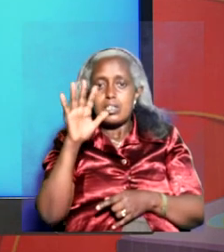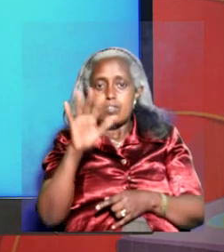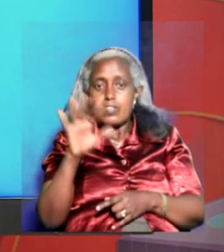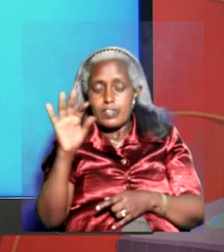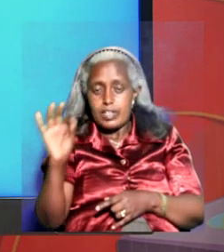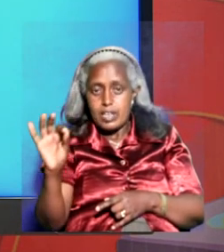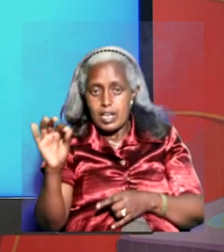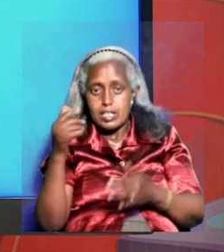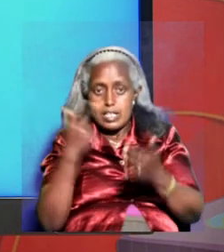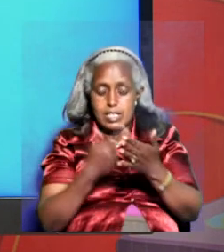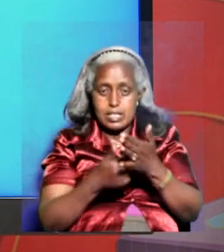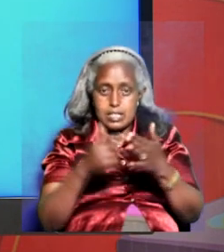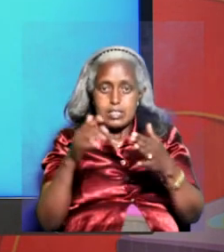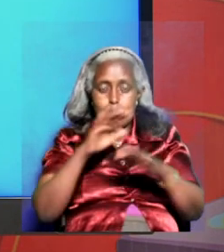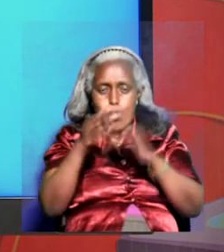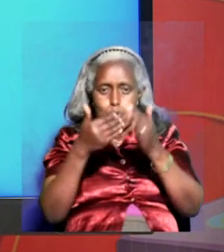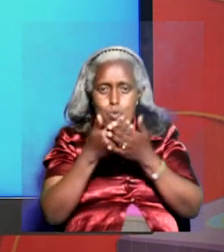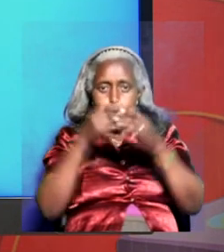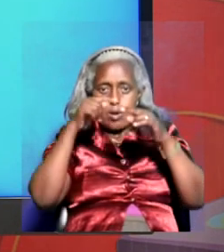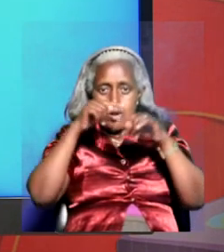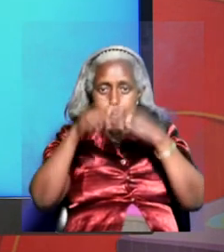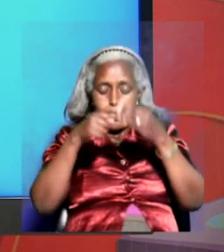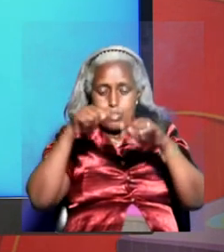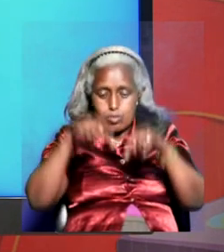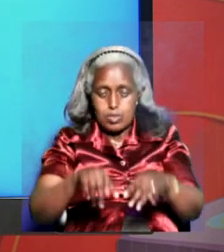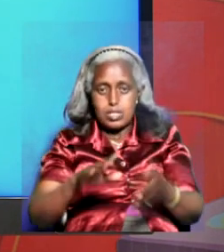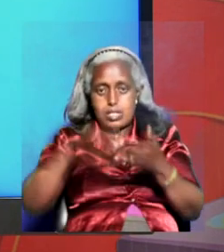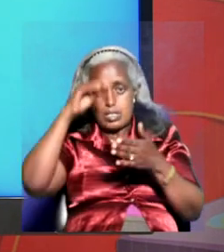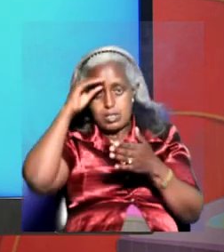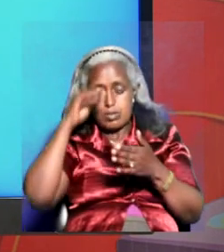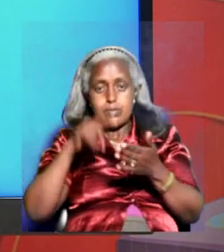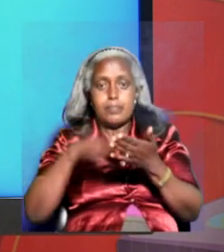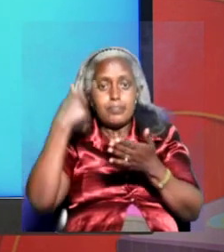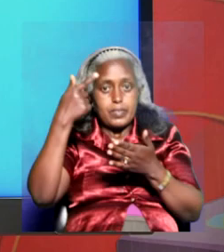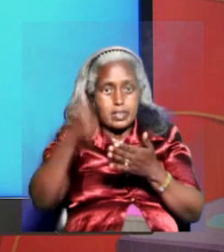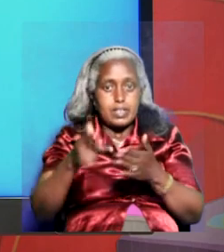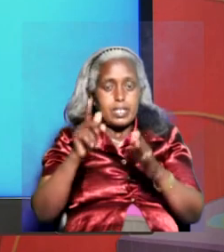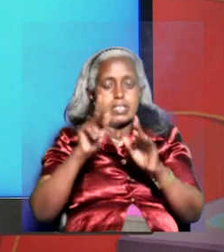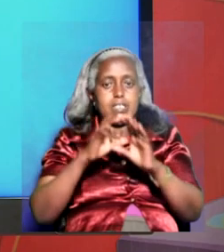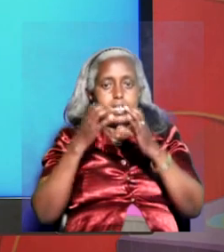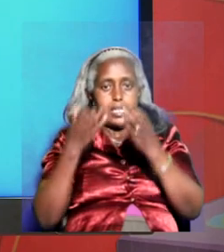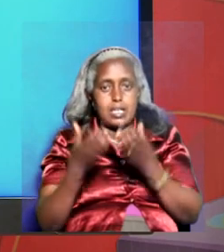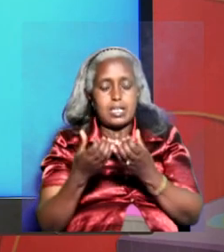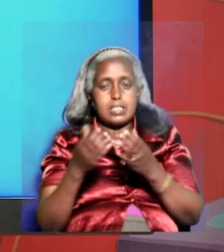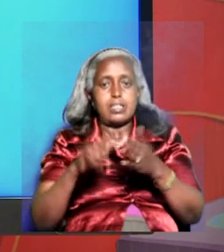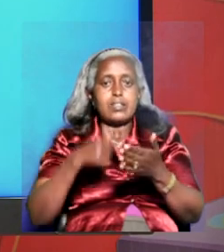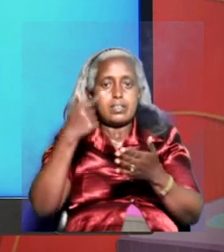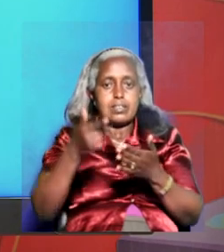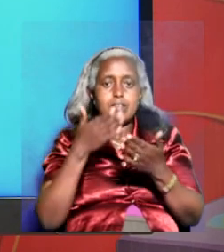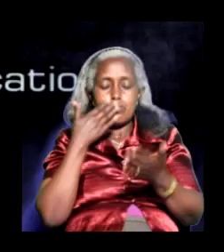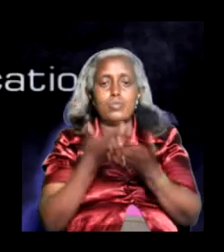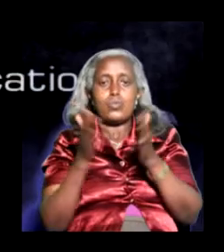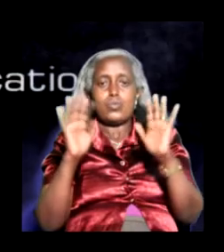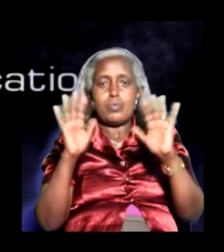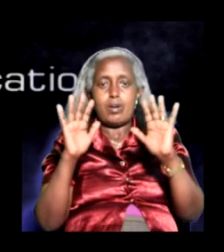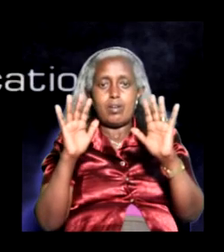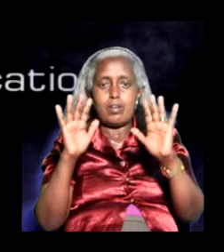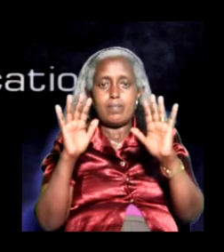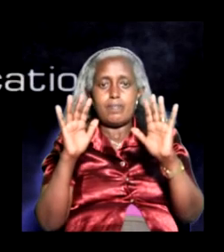359. This is all about today's lesson. So I'll see you on next class. Until then, goodbye.